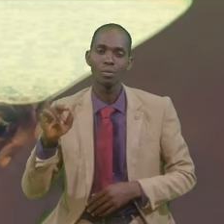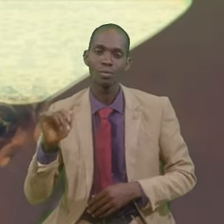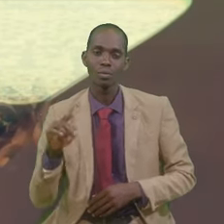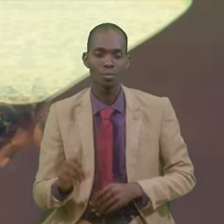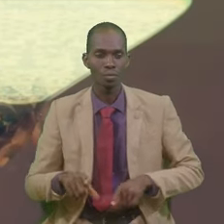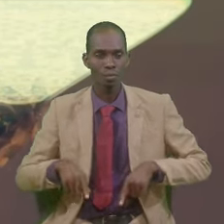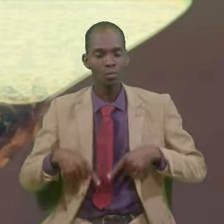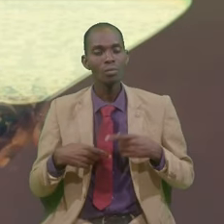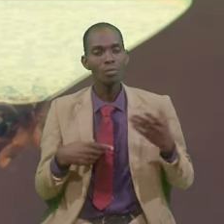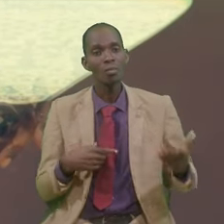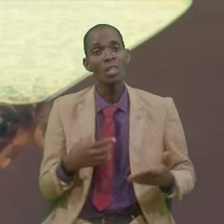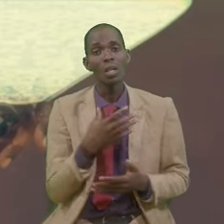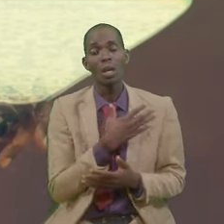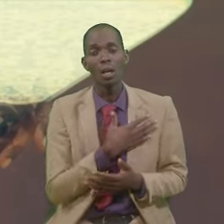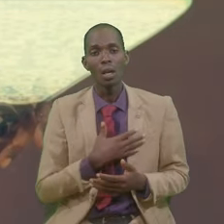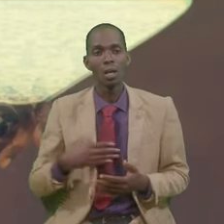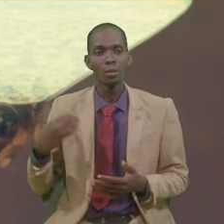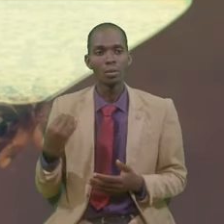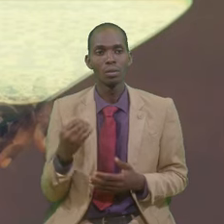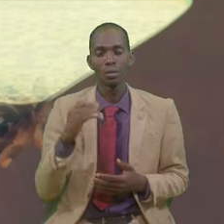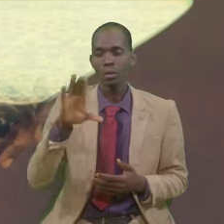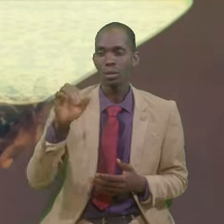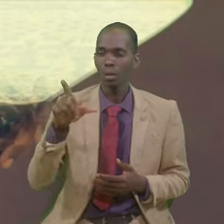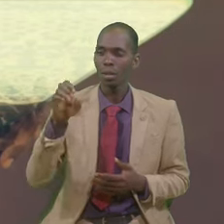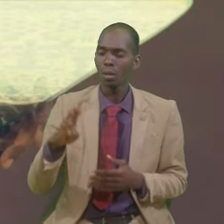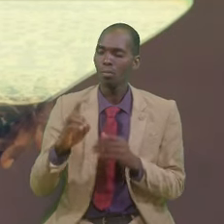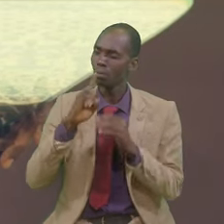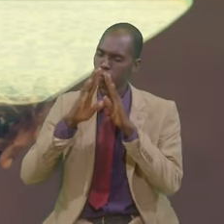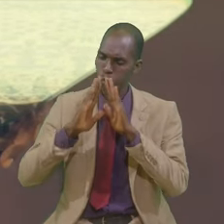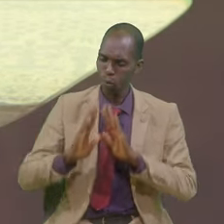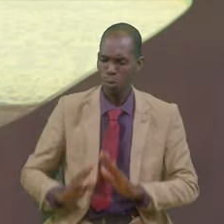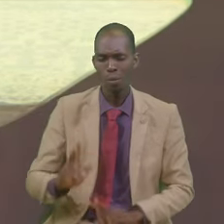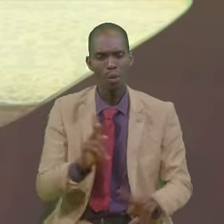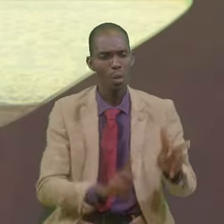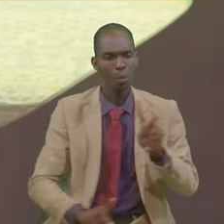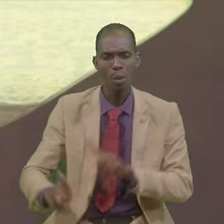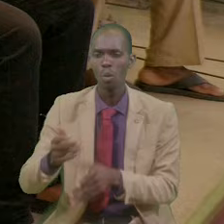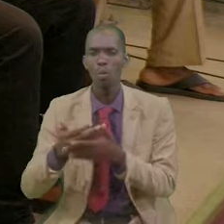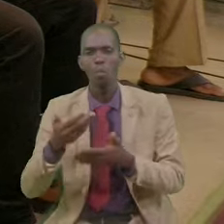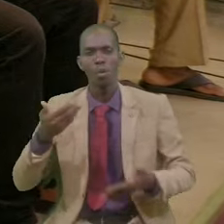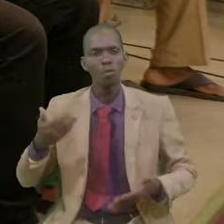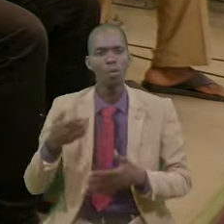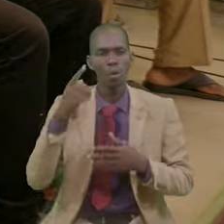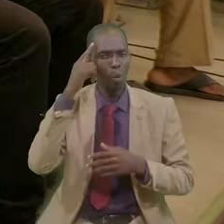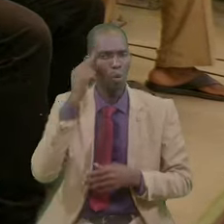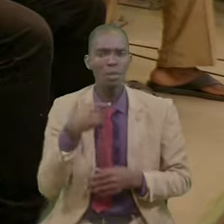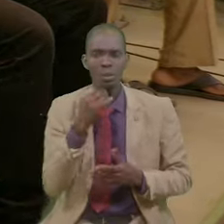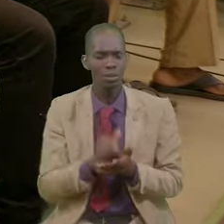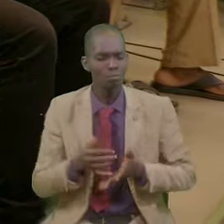people before Moses and said, let us go up at